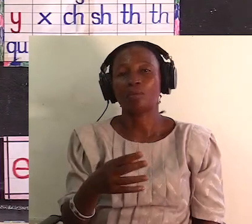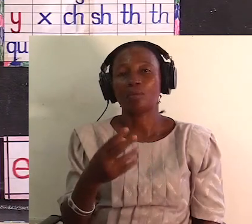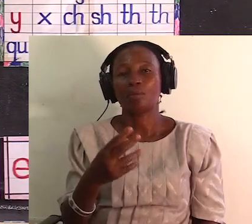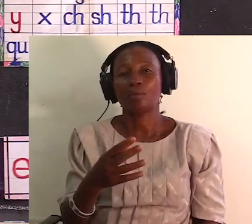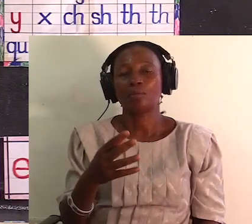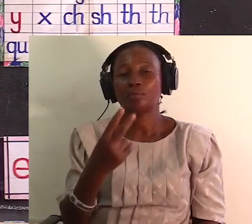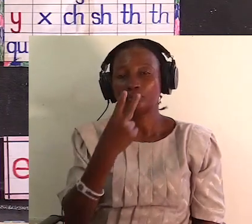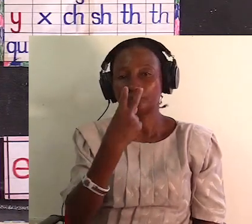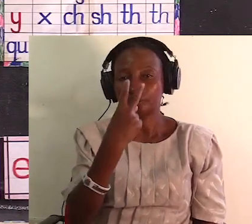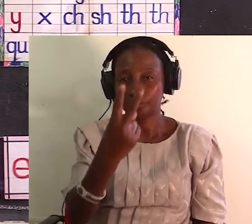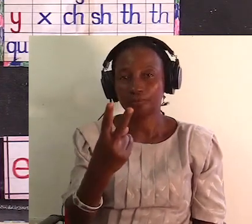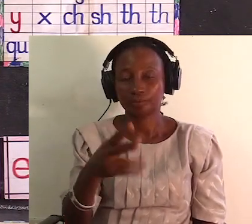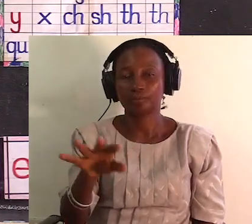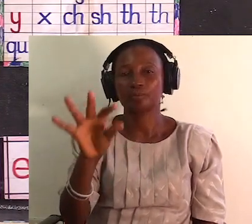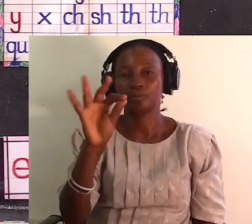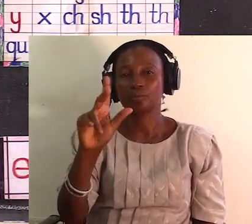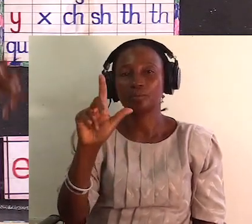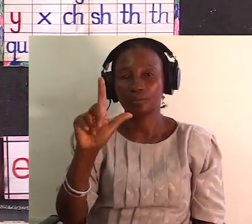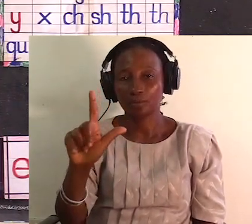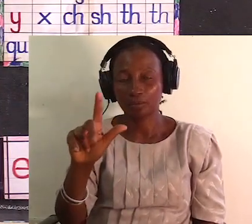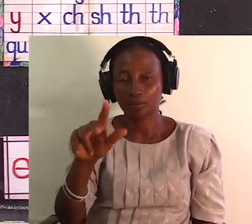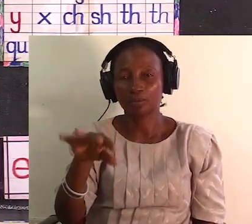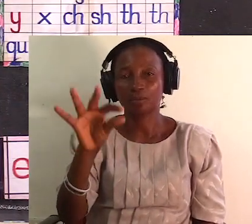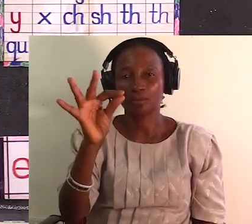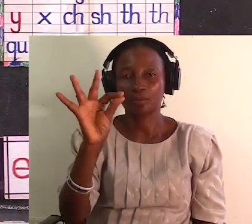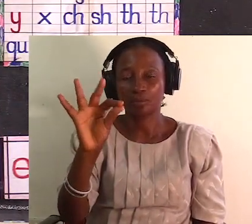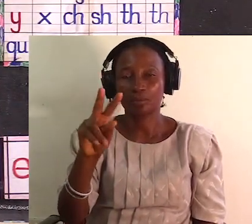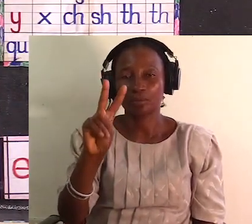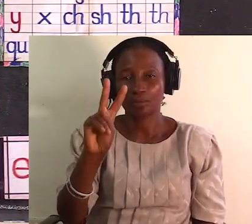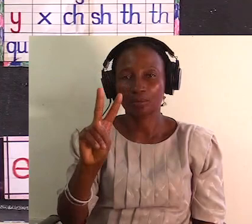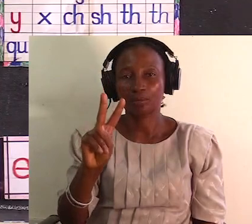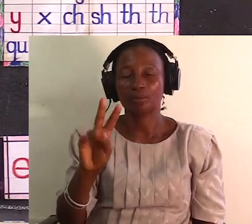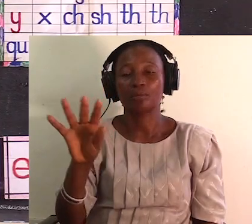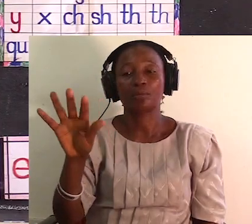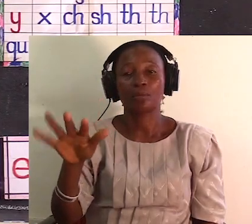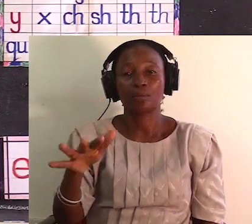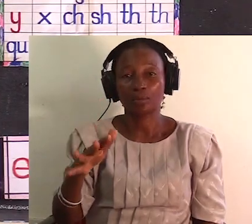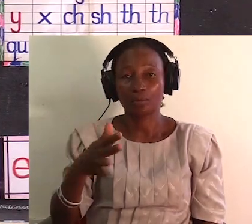two or more than two people in where you are taking these lessons,